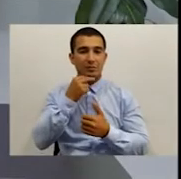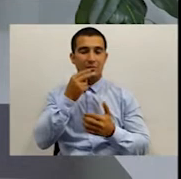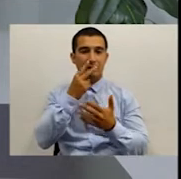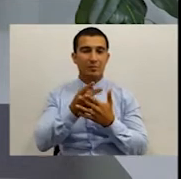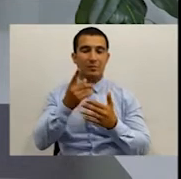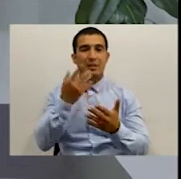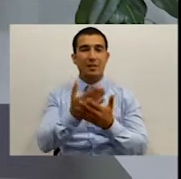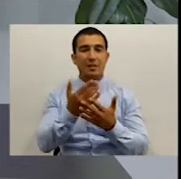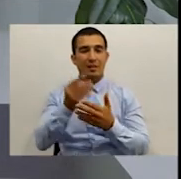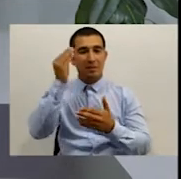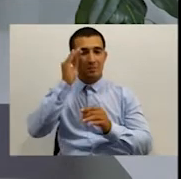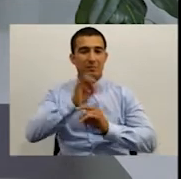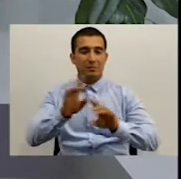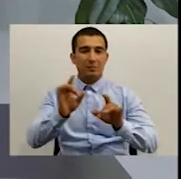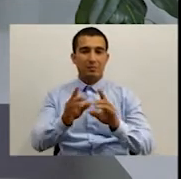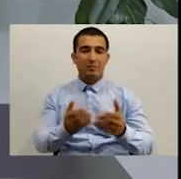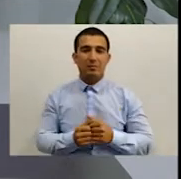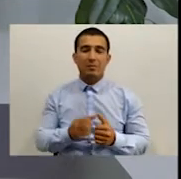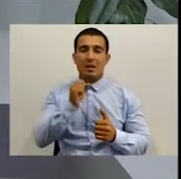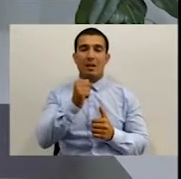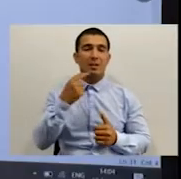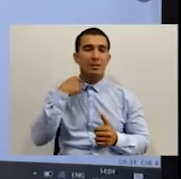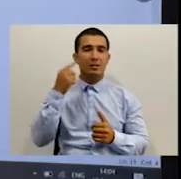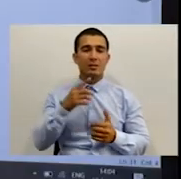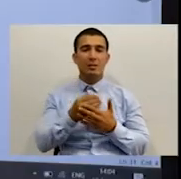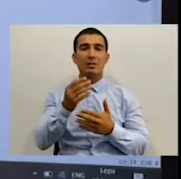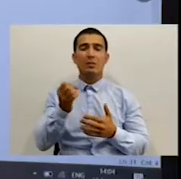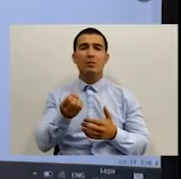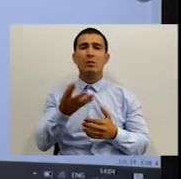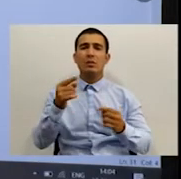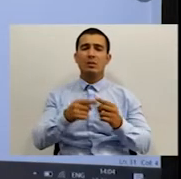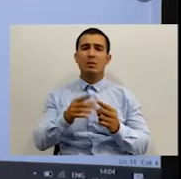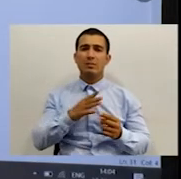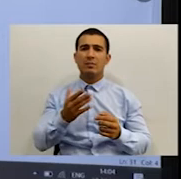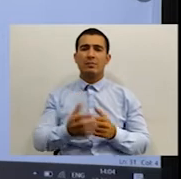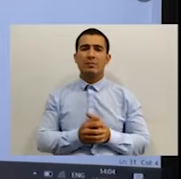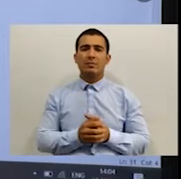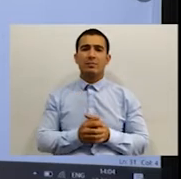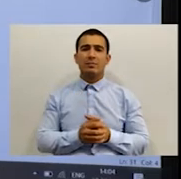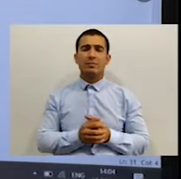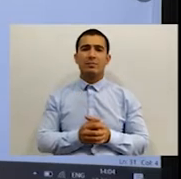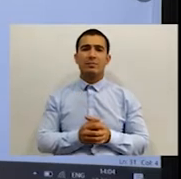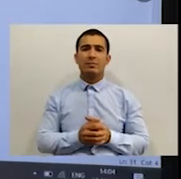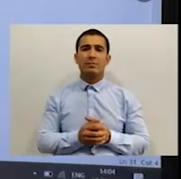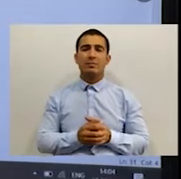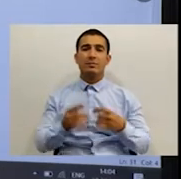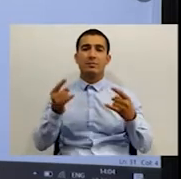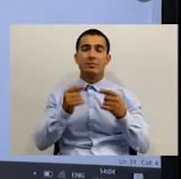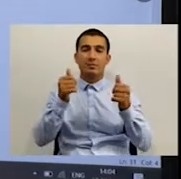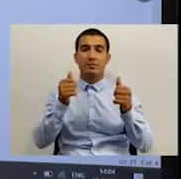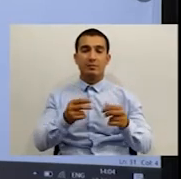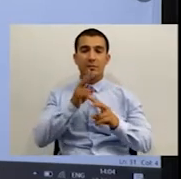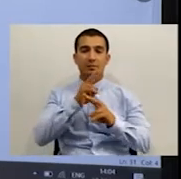ishlaydi. Yana bitta misol keltirib ko'raman. Mana shu a sonining qiymati nechiga teng